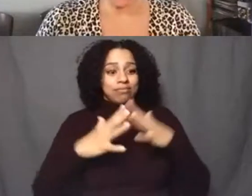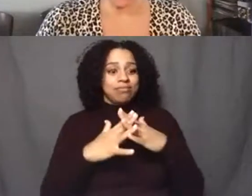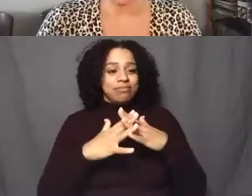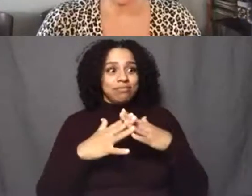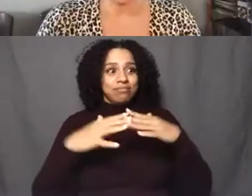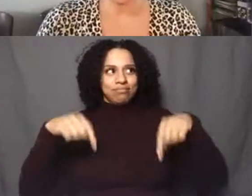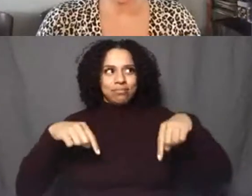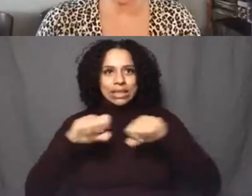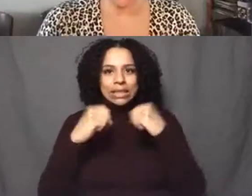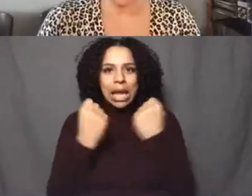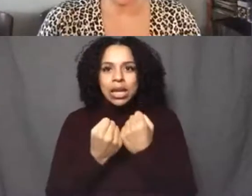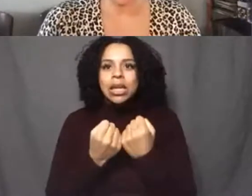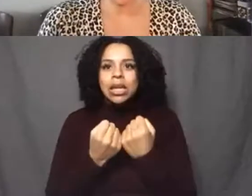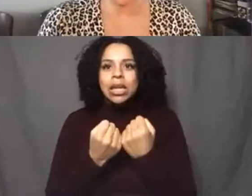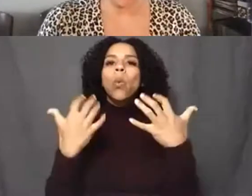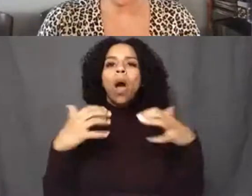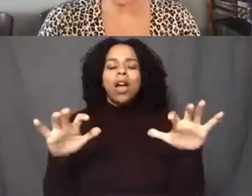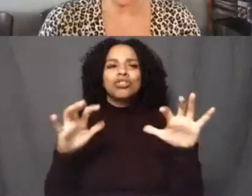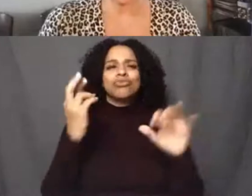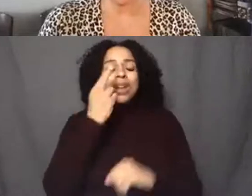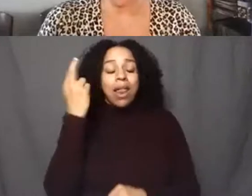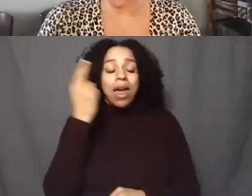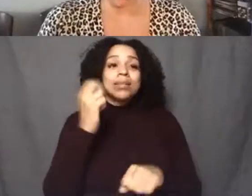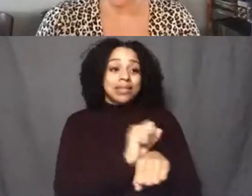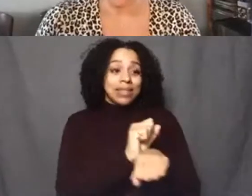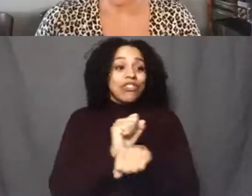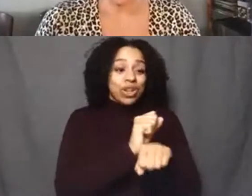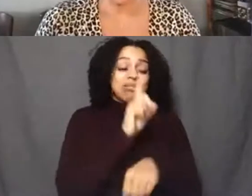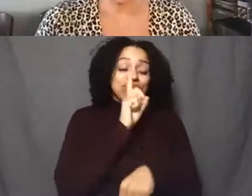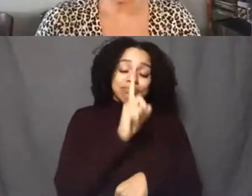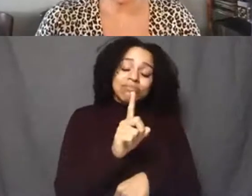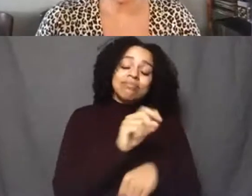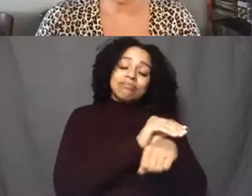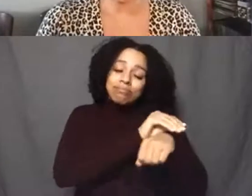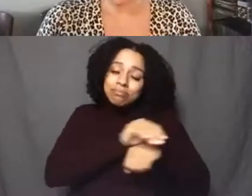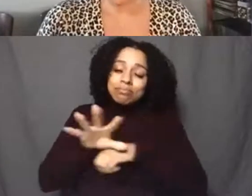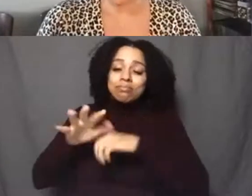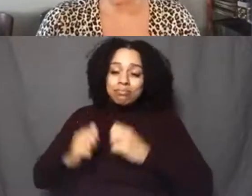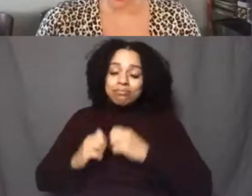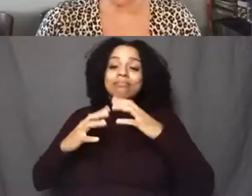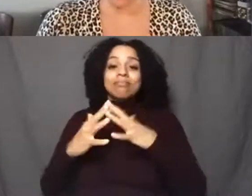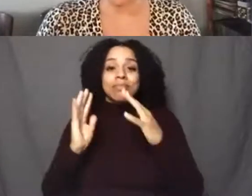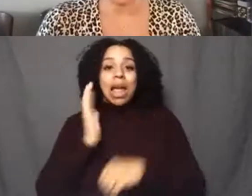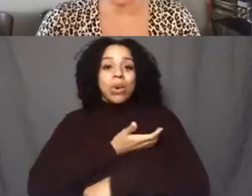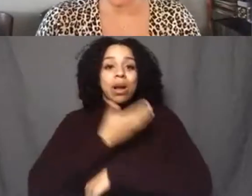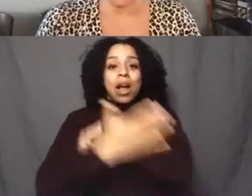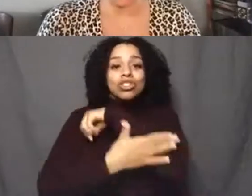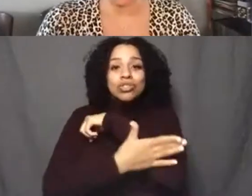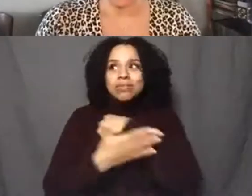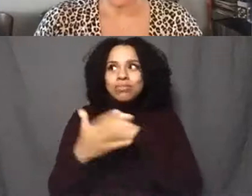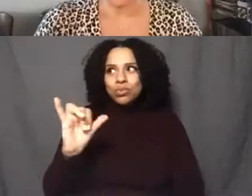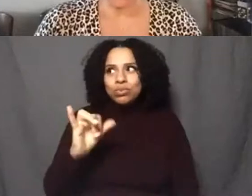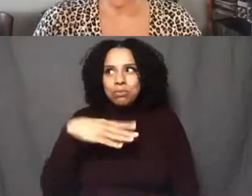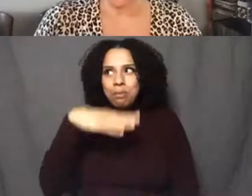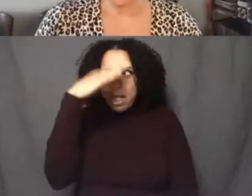with how foundational slavery was to the establishment of our country. And that even those of us, you know, Black Americans clearly